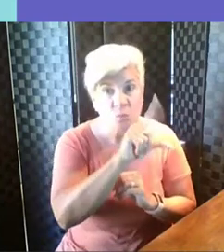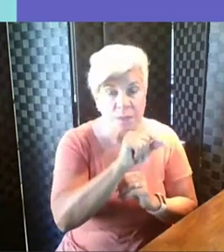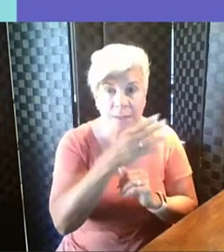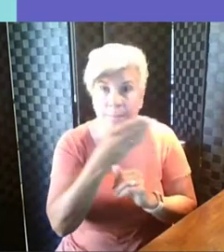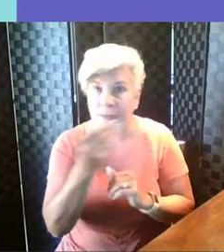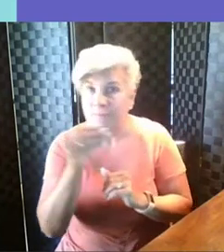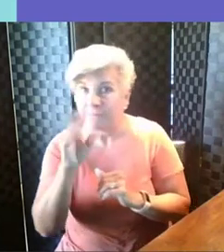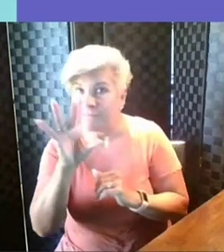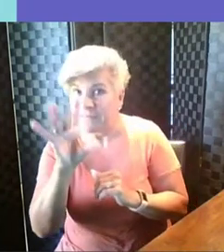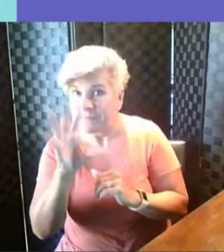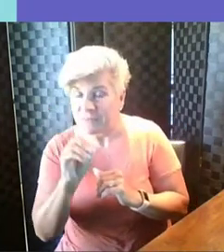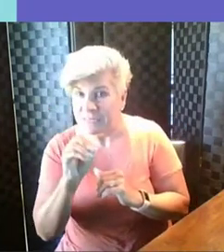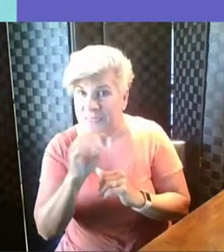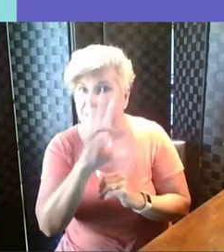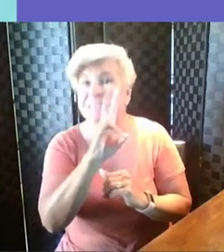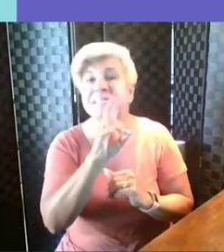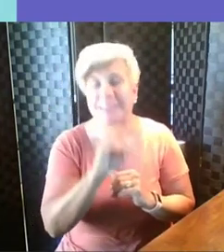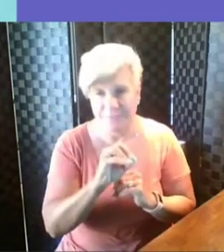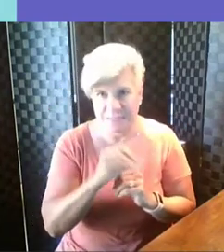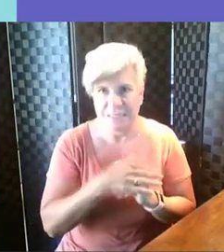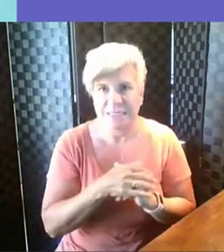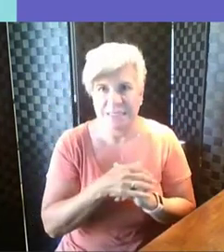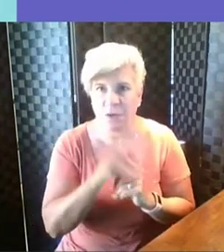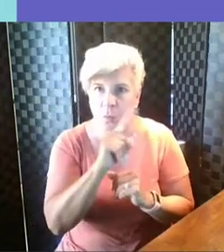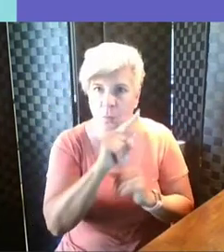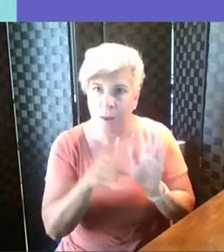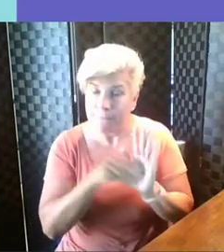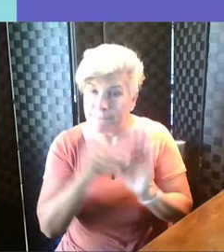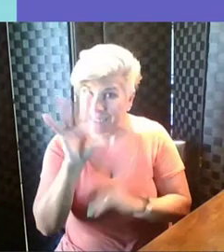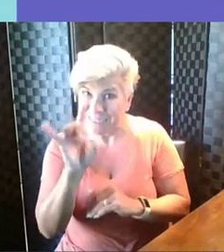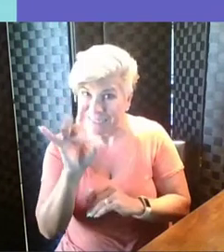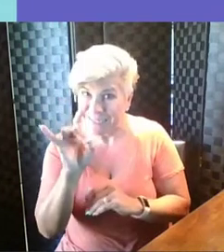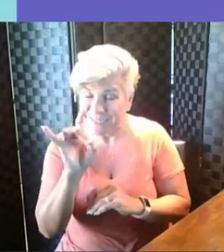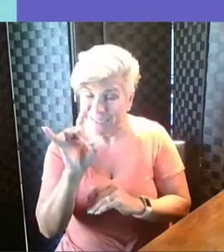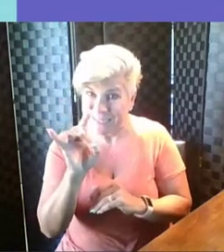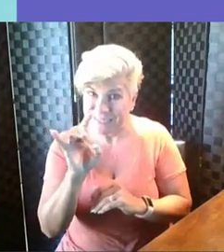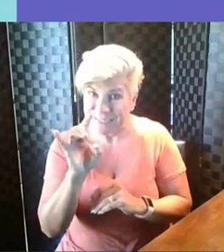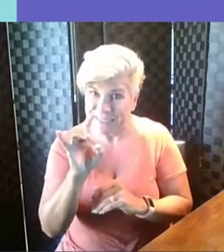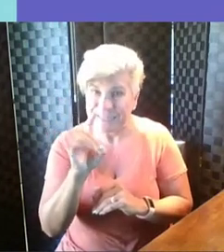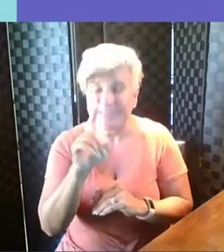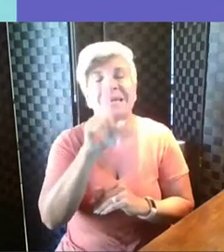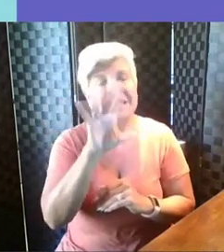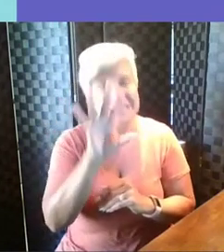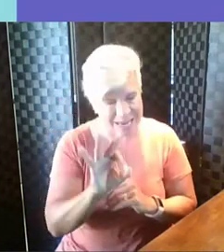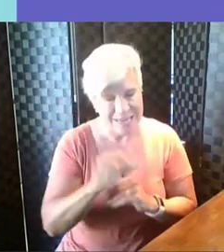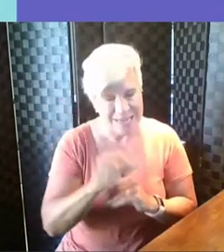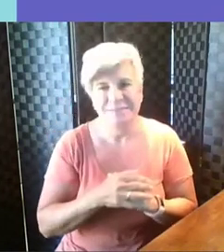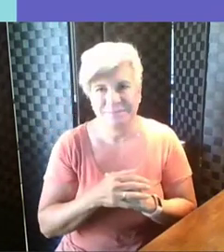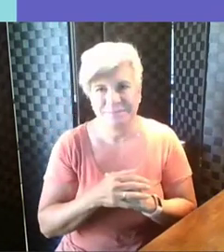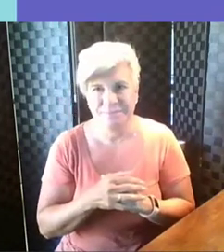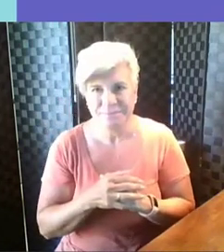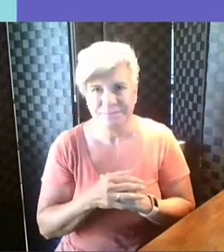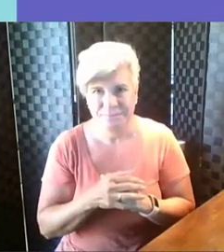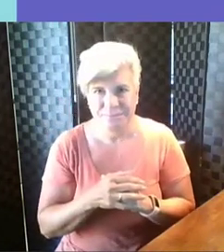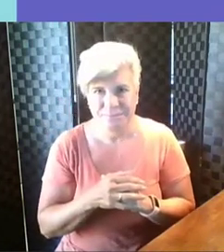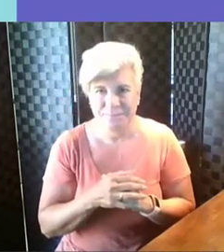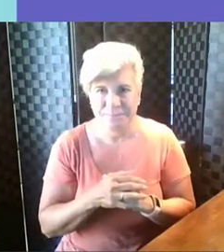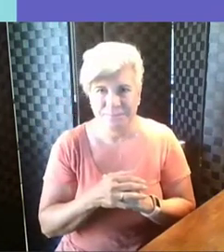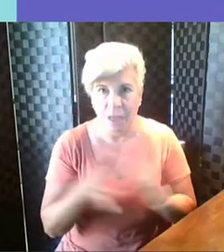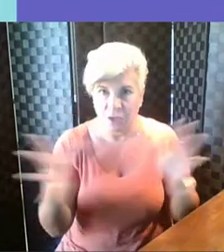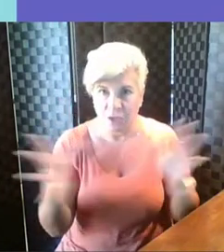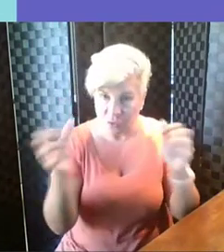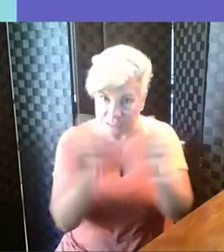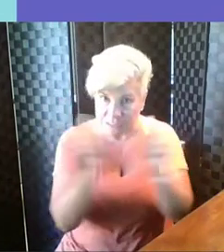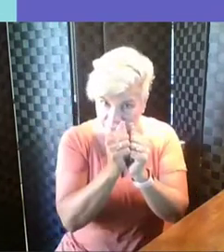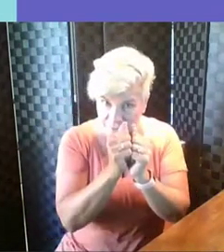50 should have gotten you 70, and 1 plus 8 will get you 9. So when you take all of